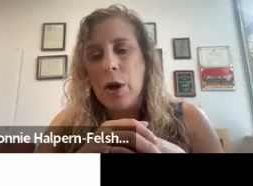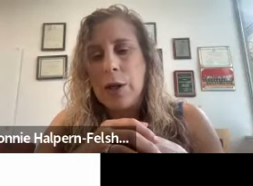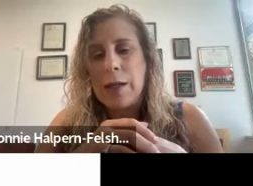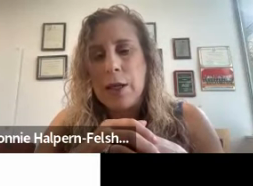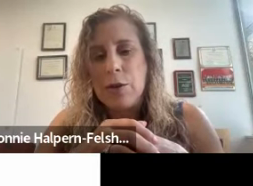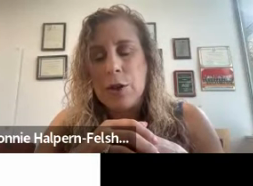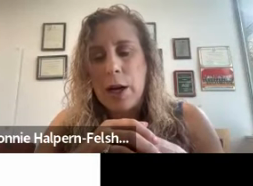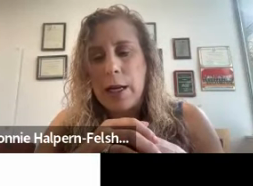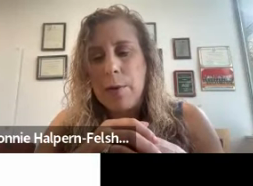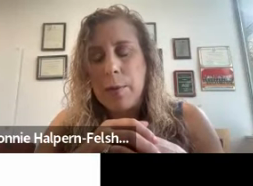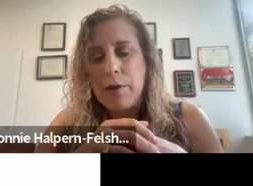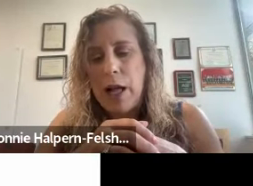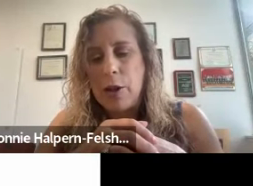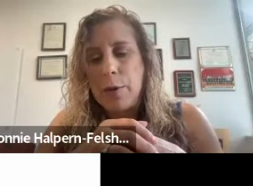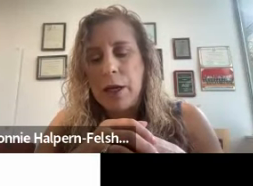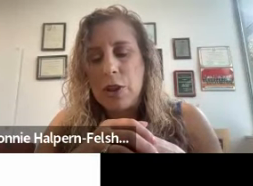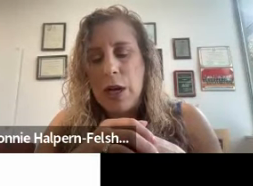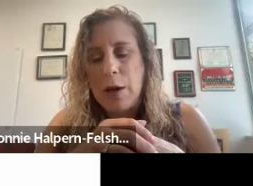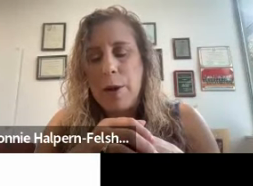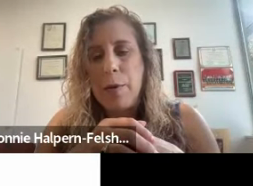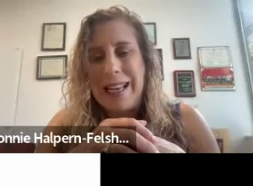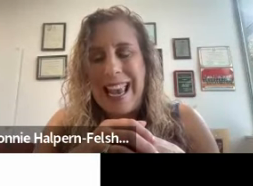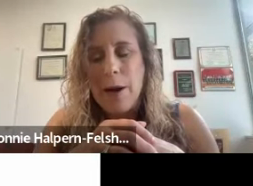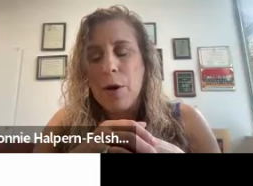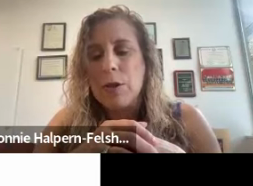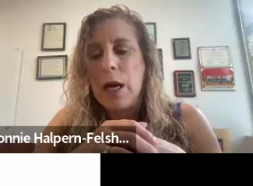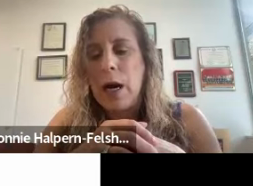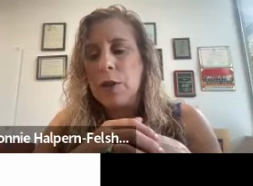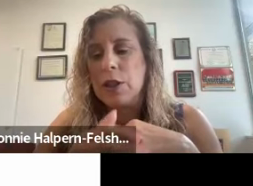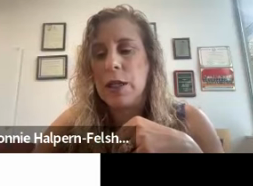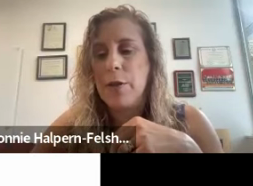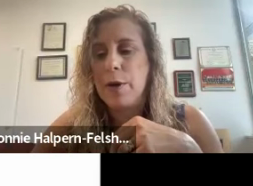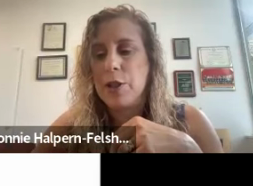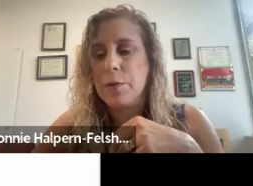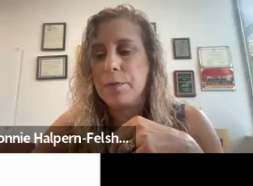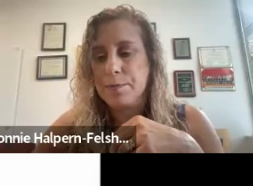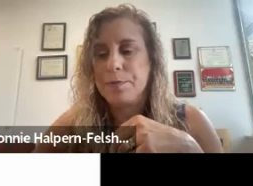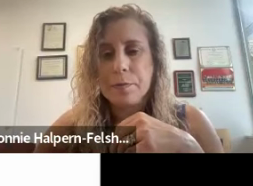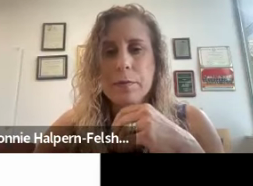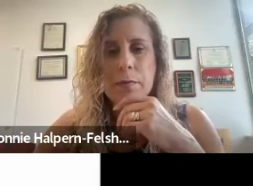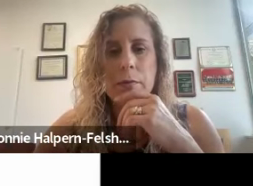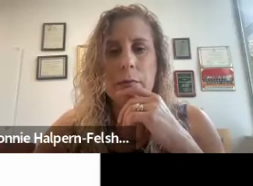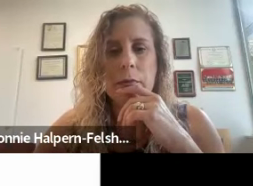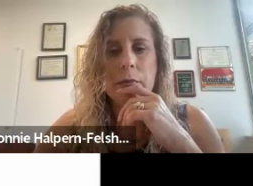so, not only are you targeting people of color, but also young people and gamers, which is another issue.